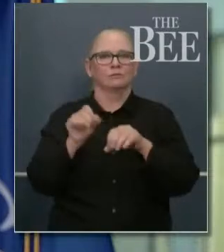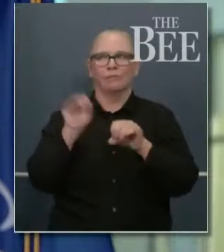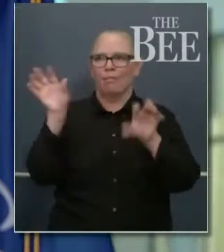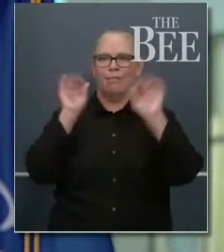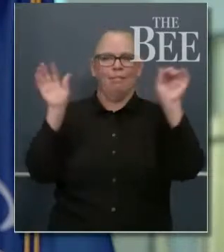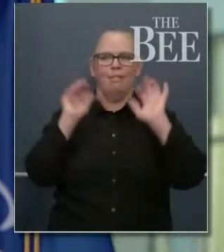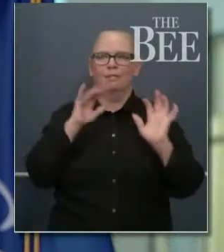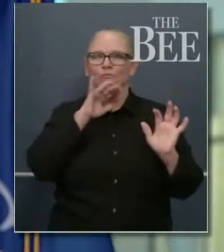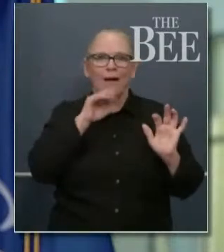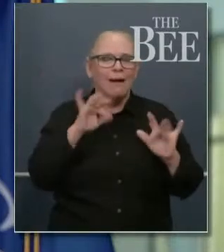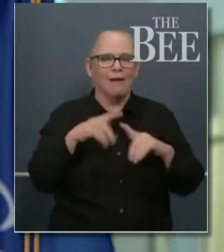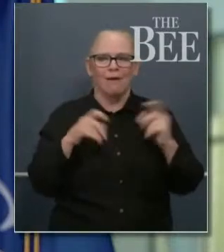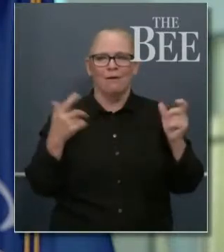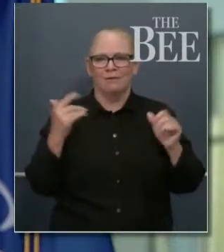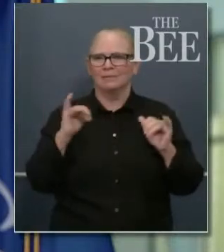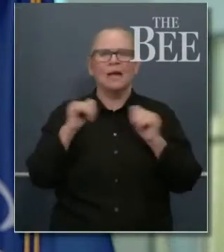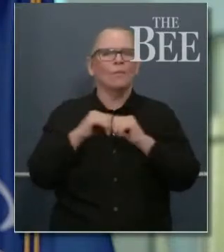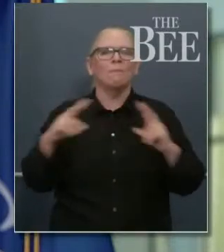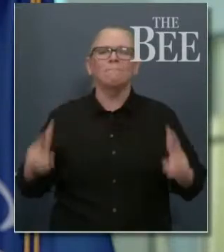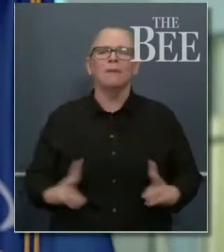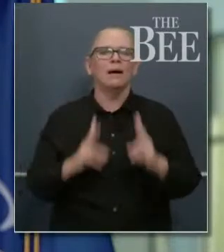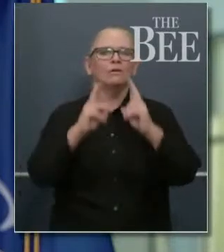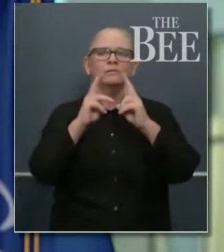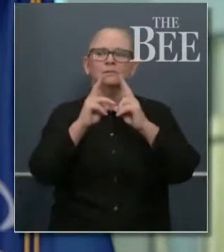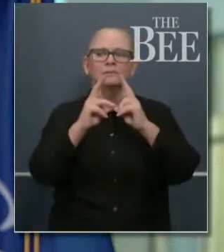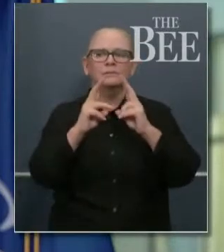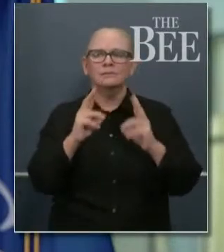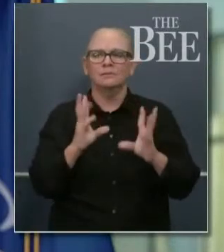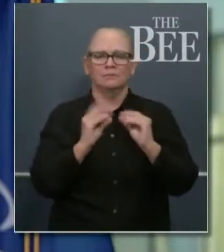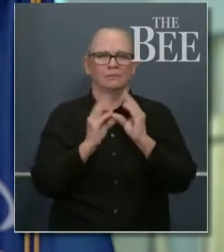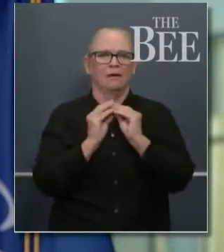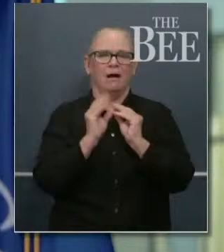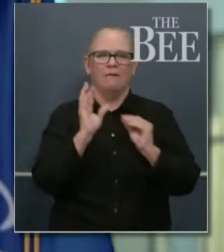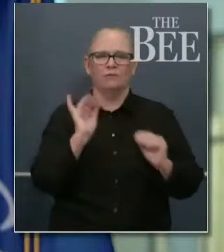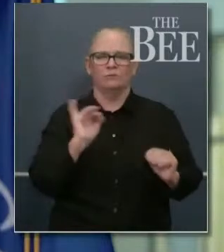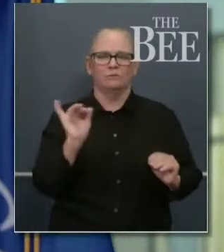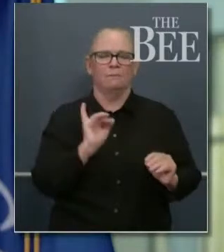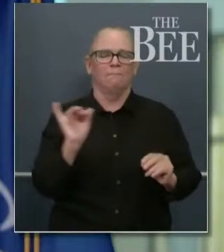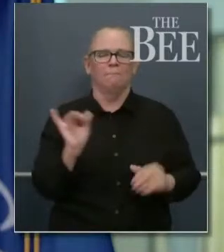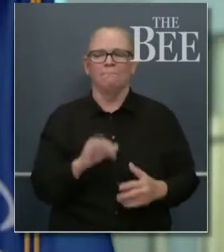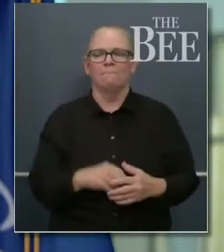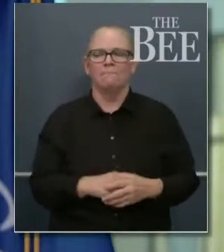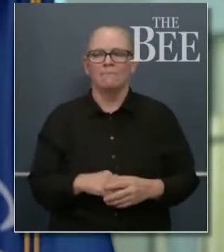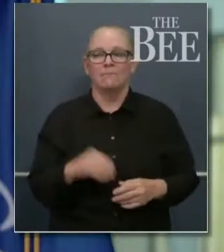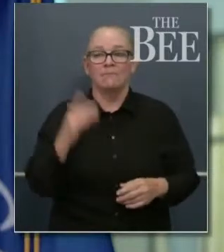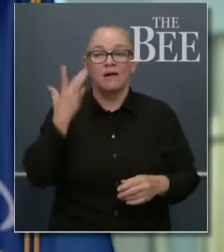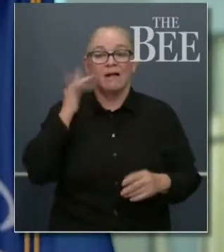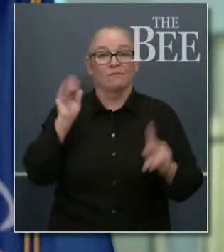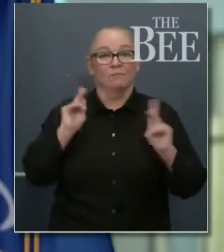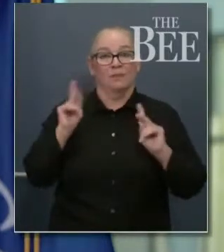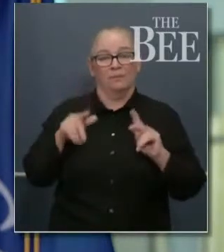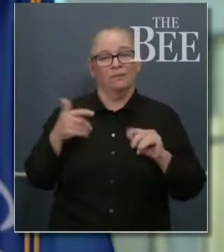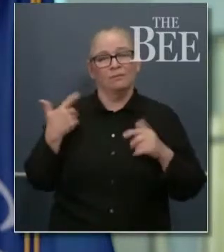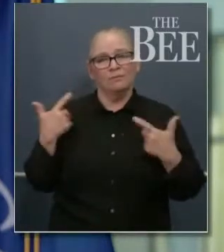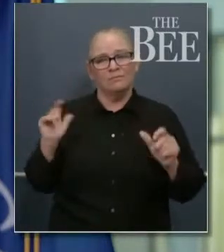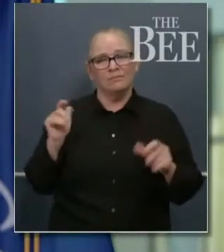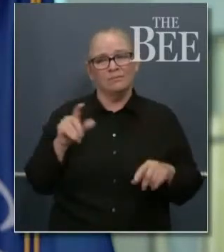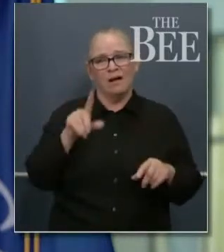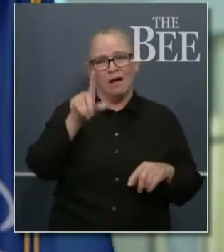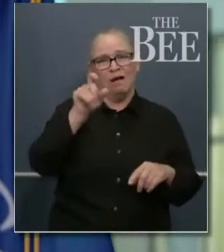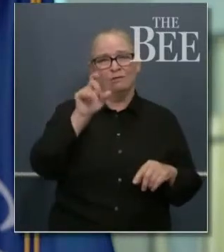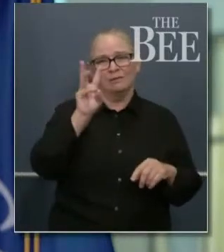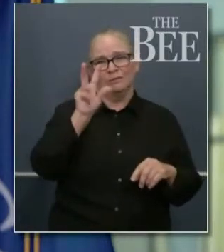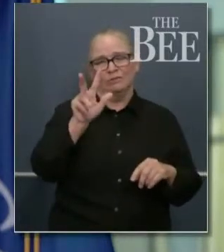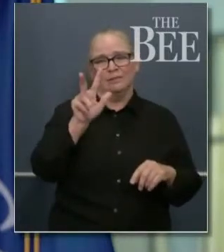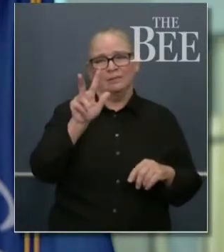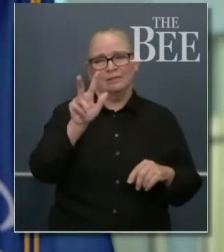close on this final point. California's population is larger than 163 of the 196